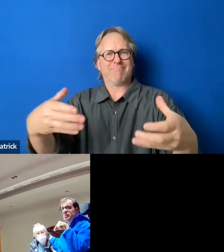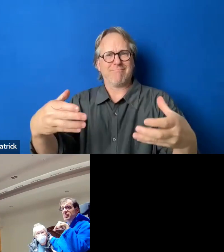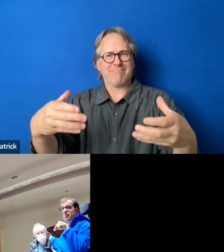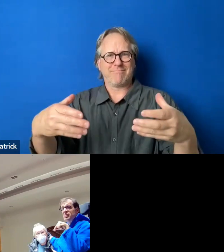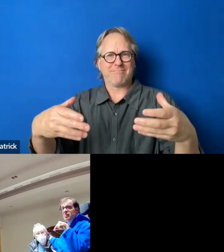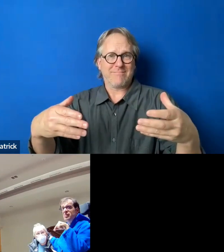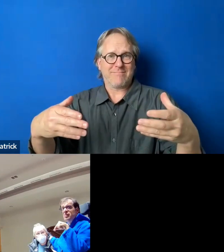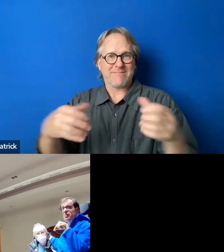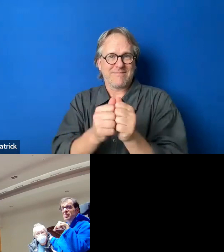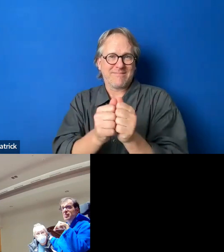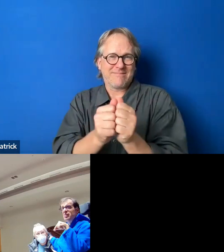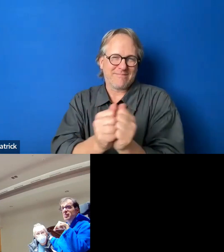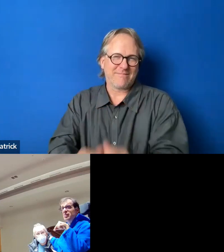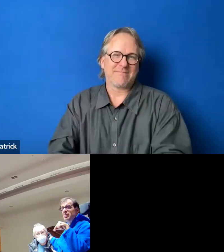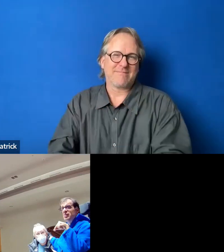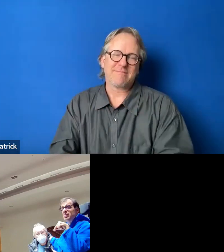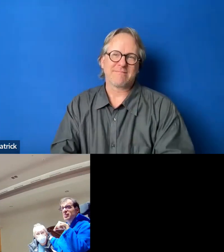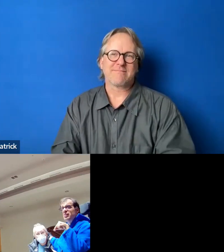you know?